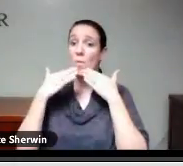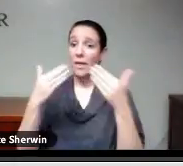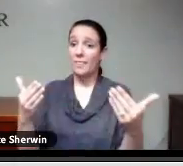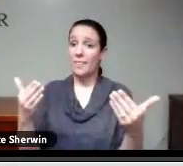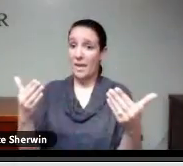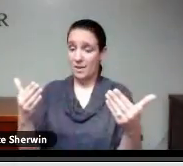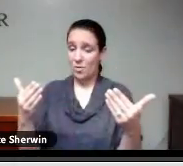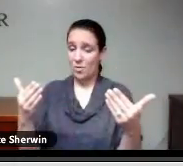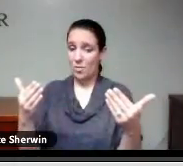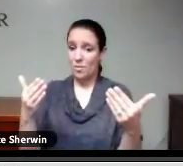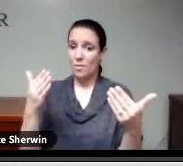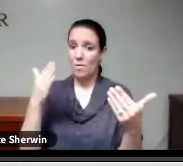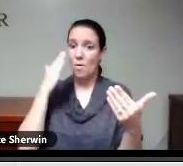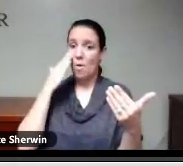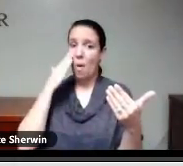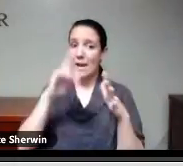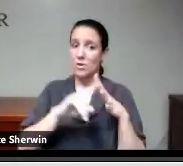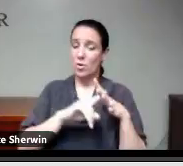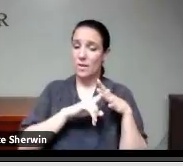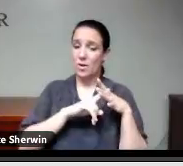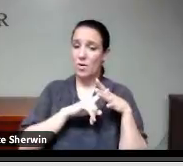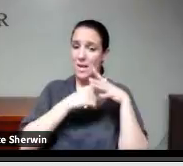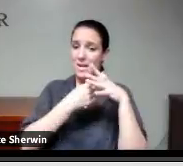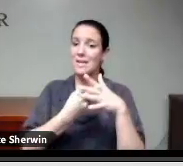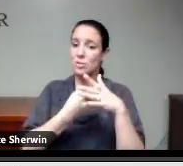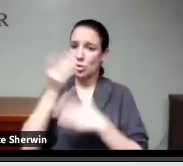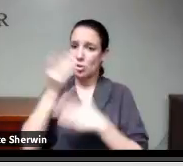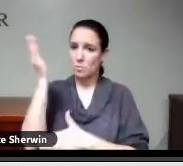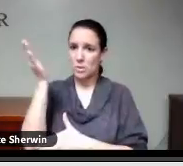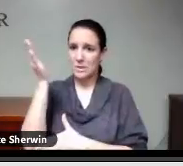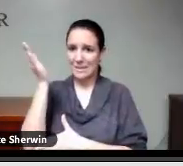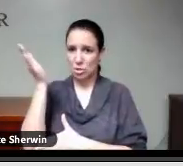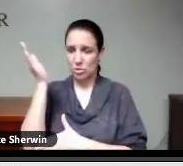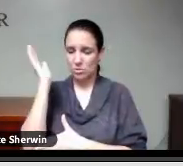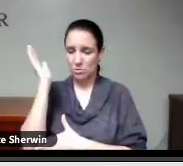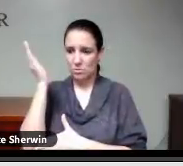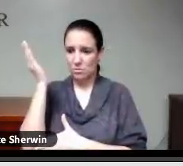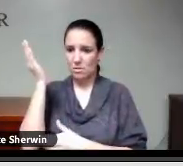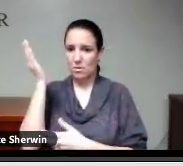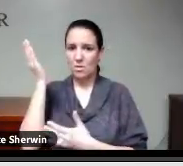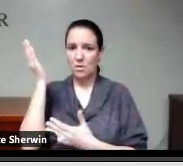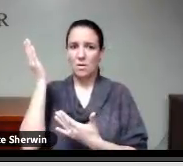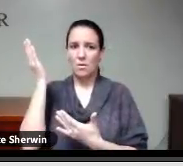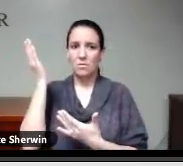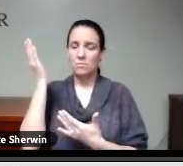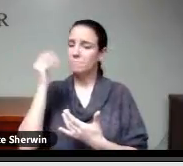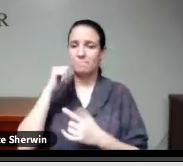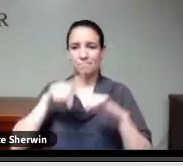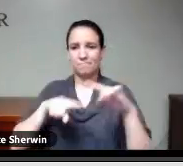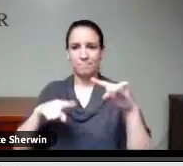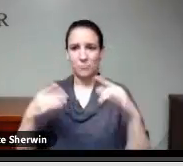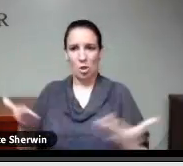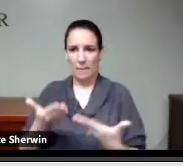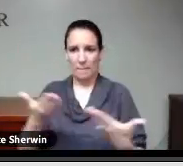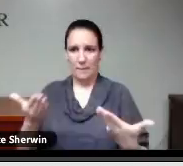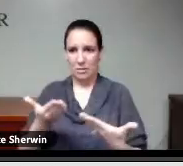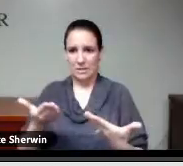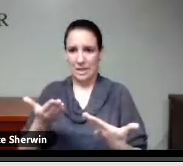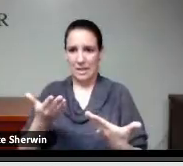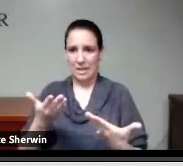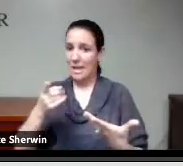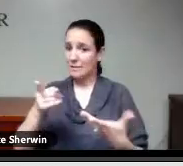that our initial presenter wasn't able to be here today, and she's the